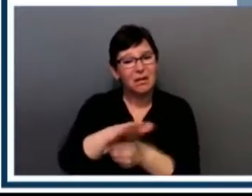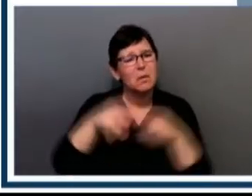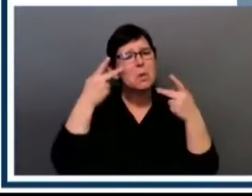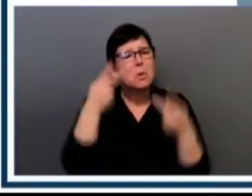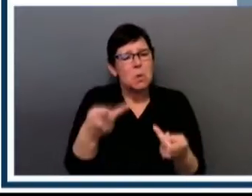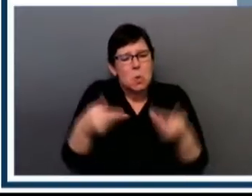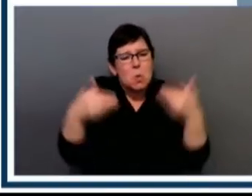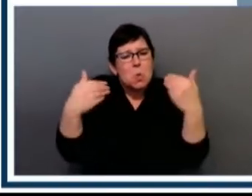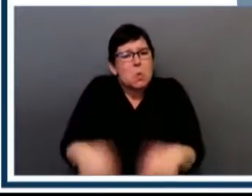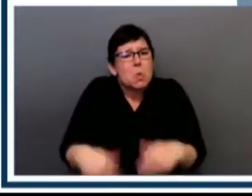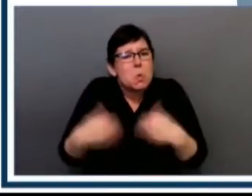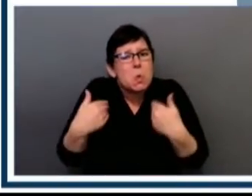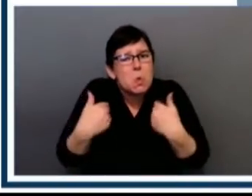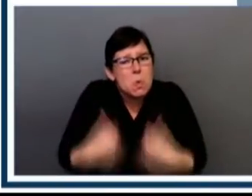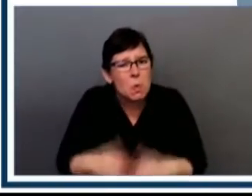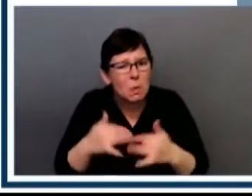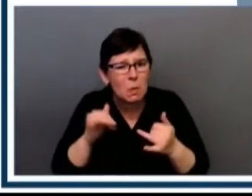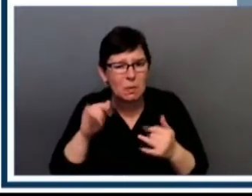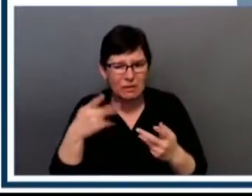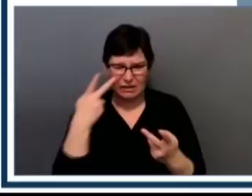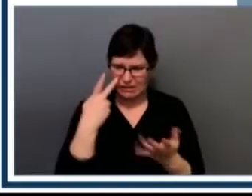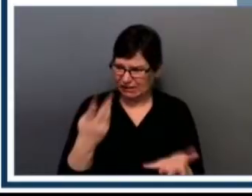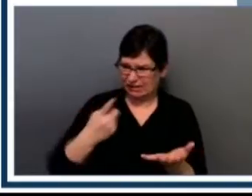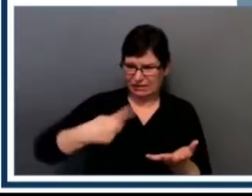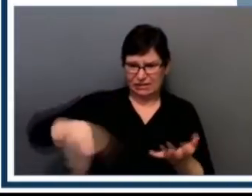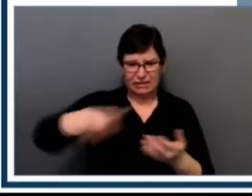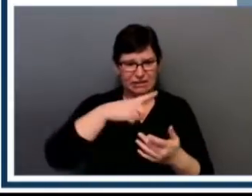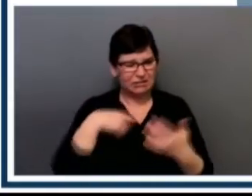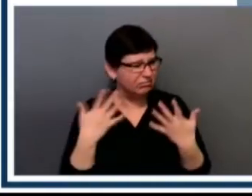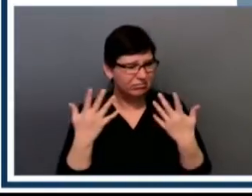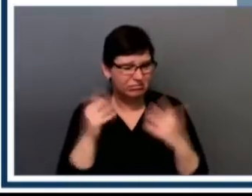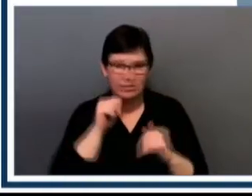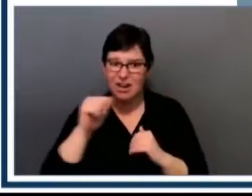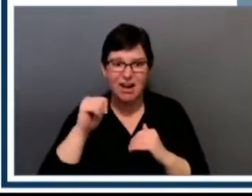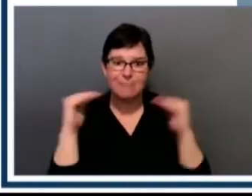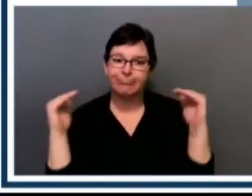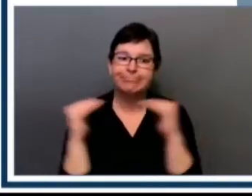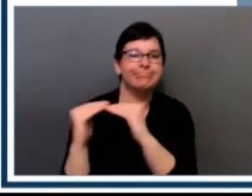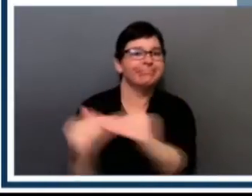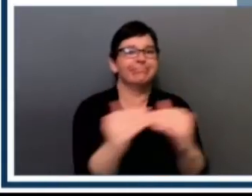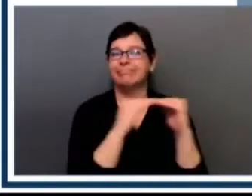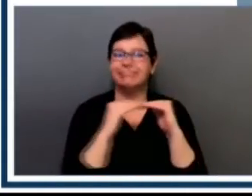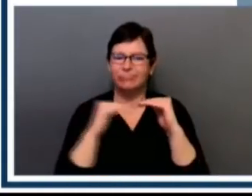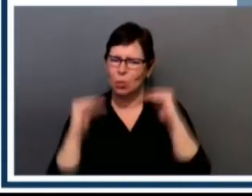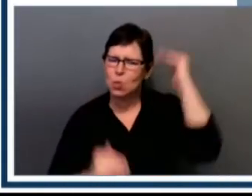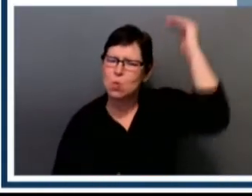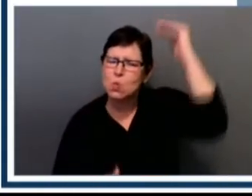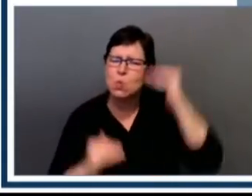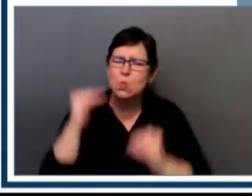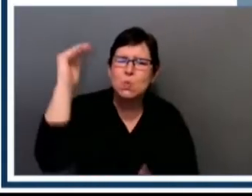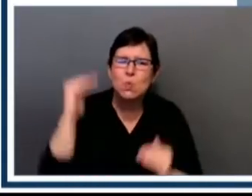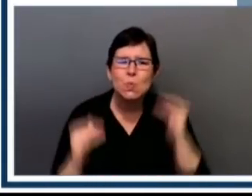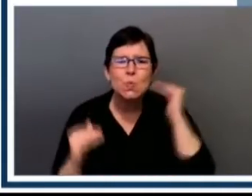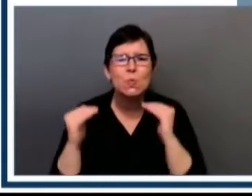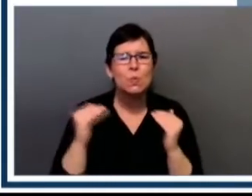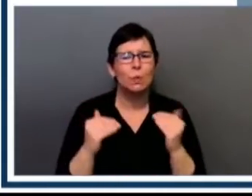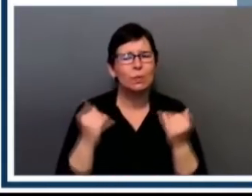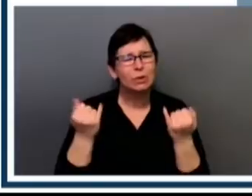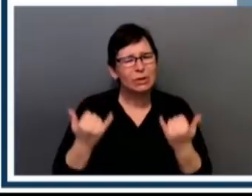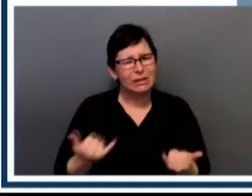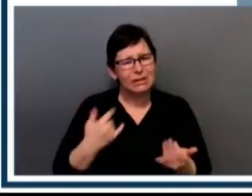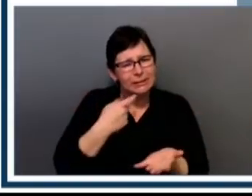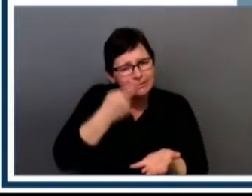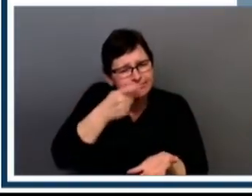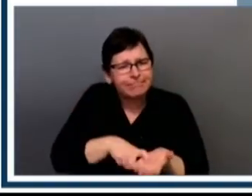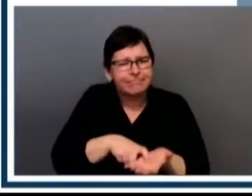better as we move beyond the crisis phase of the pandemic. Today's announcement does not mean that the pandemic is over